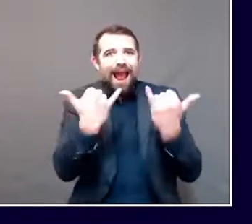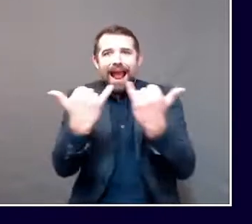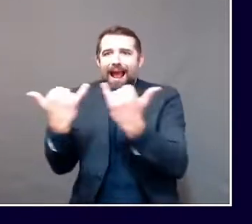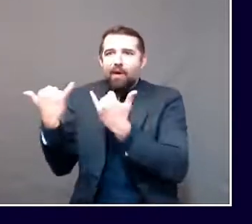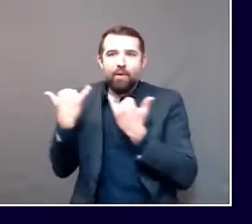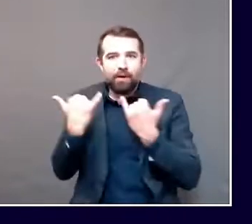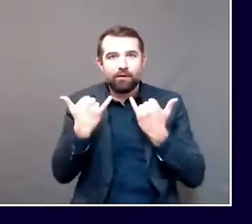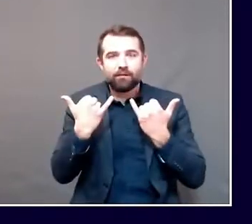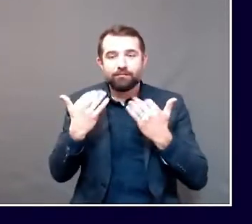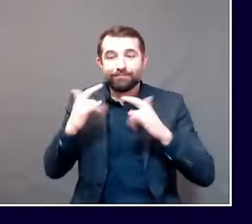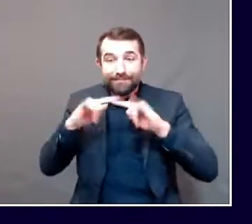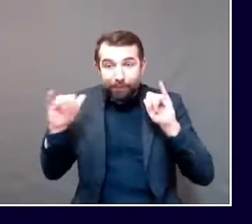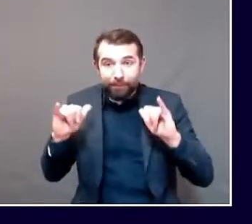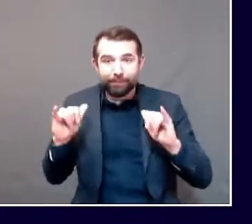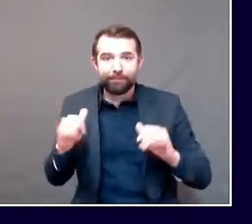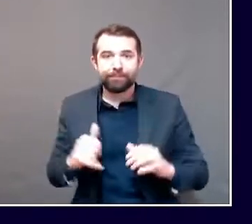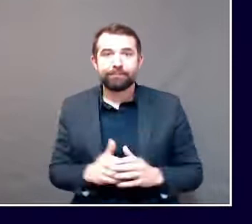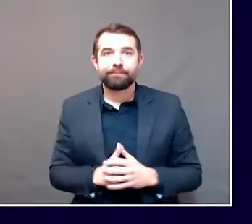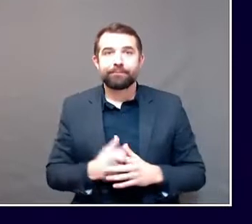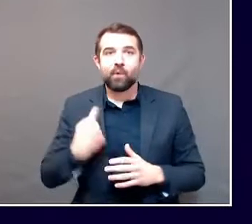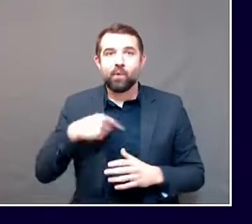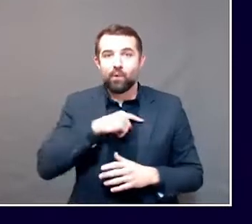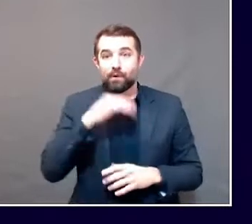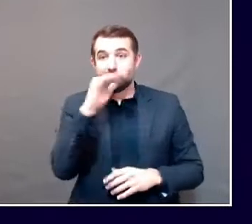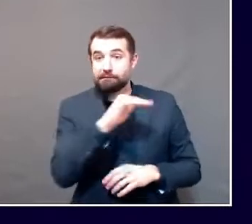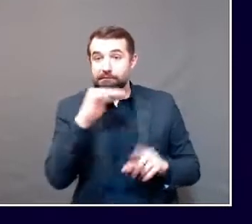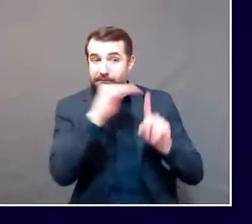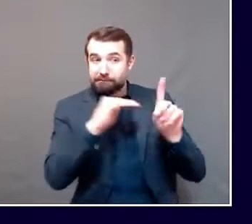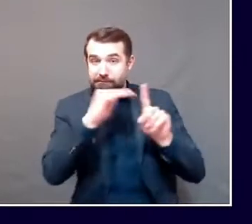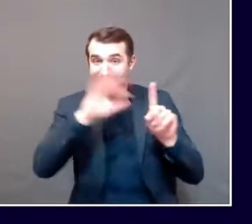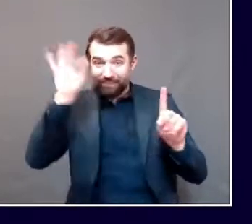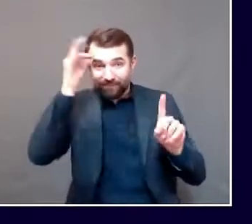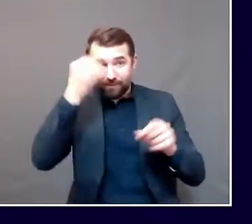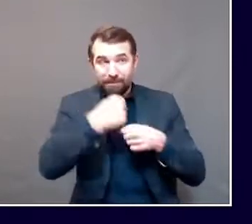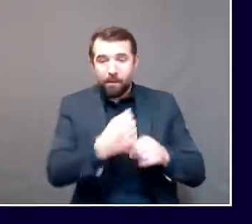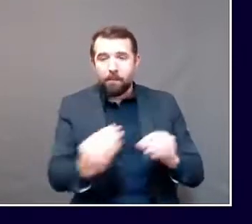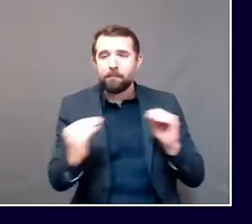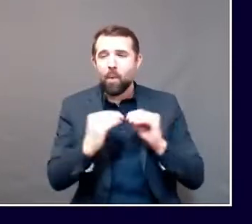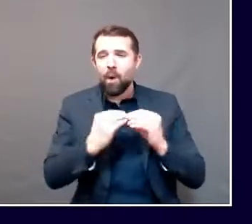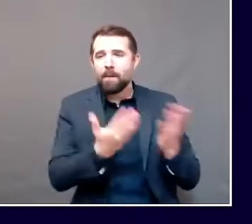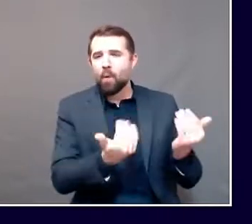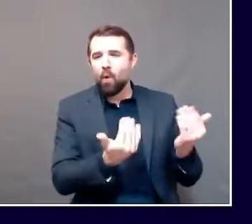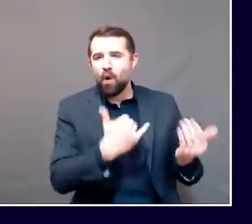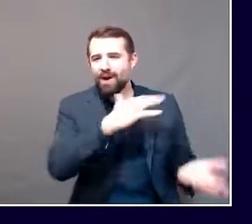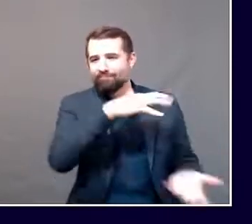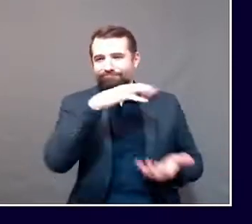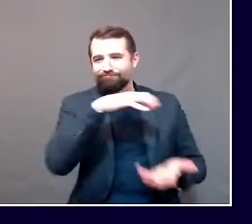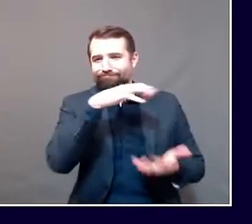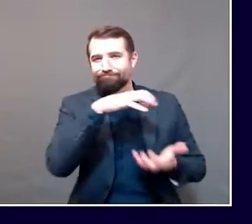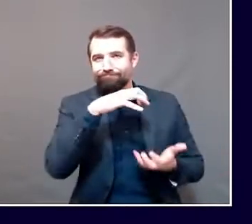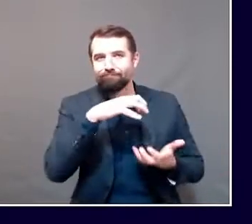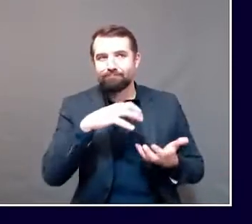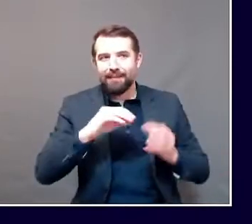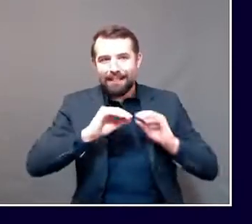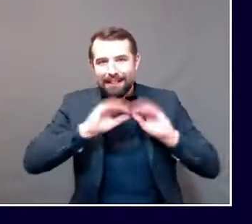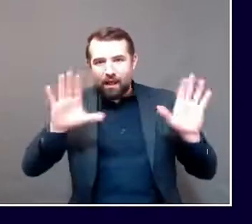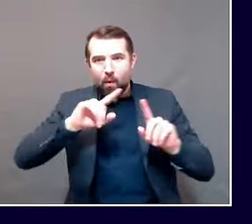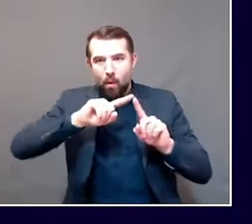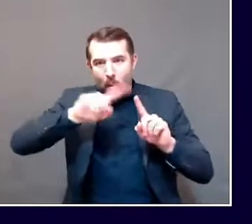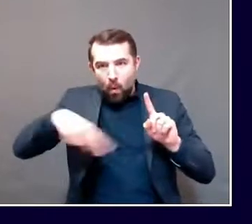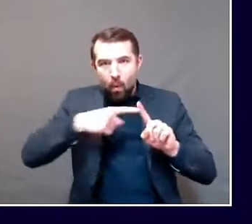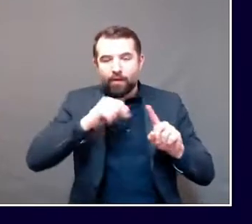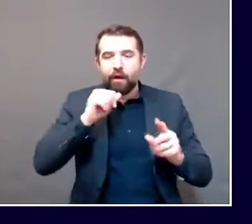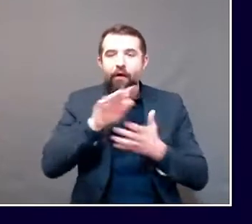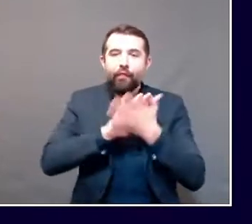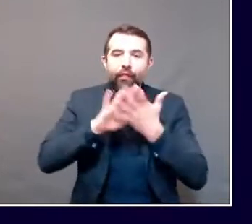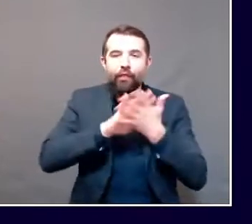time, we are pushing the federal government to produce as much vaccine and give us clarity around that production while simultaneously